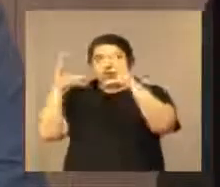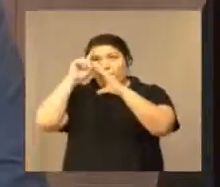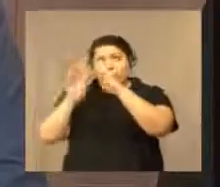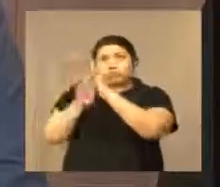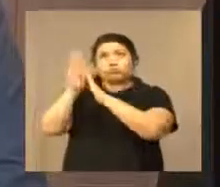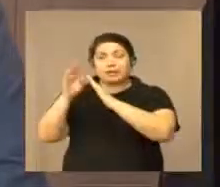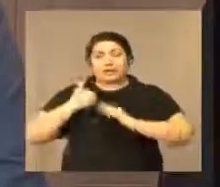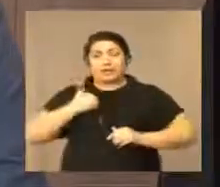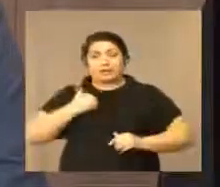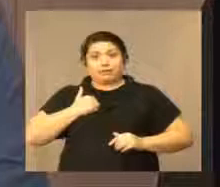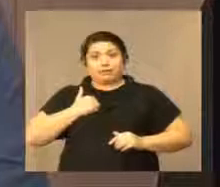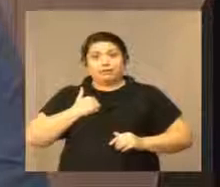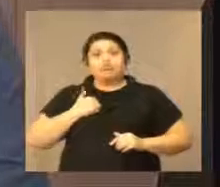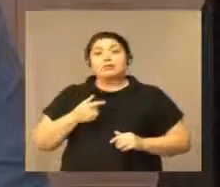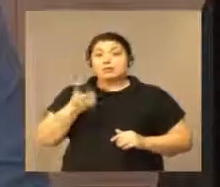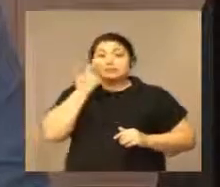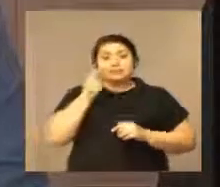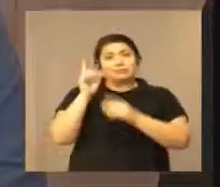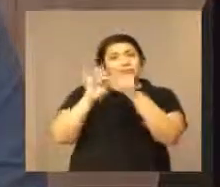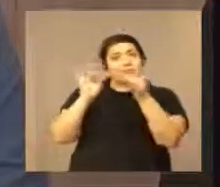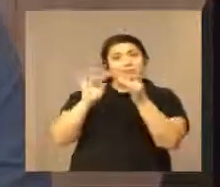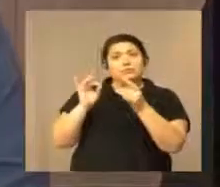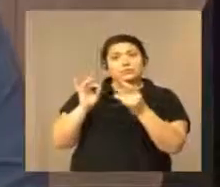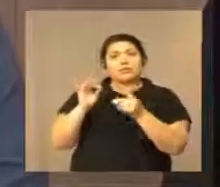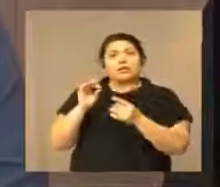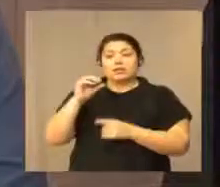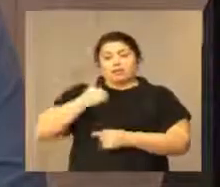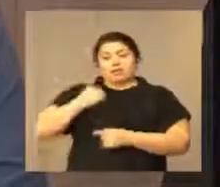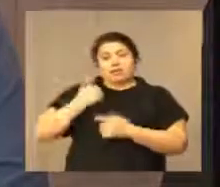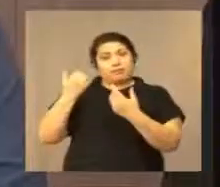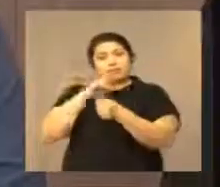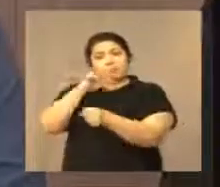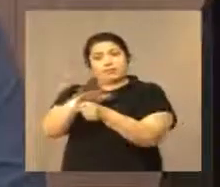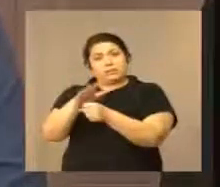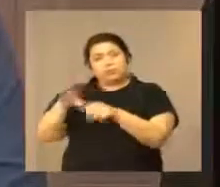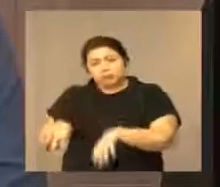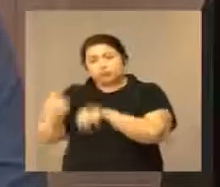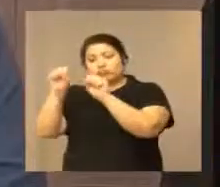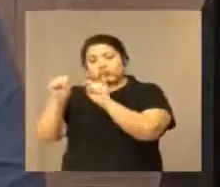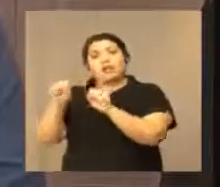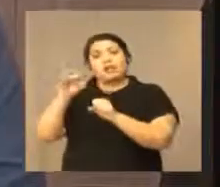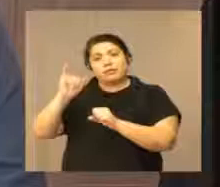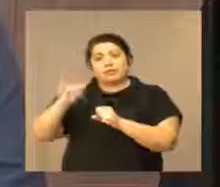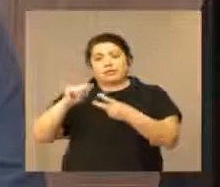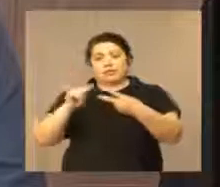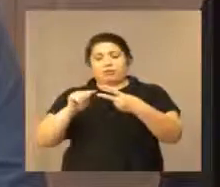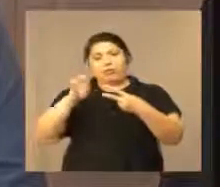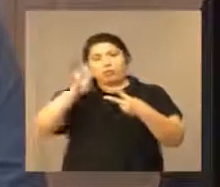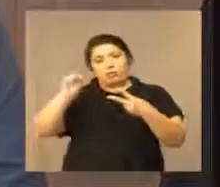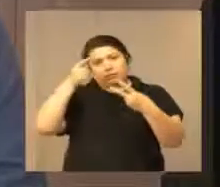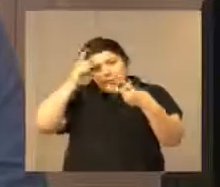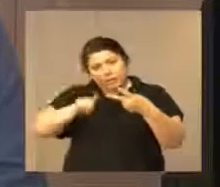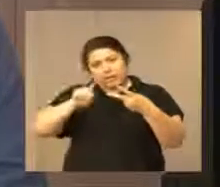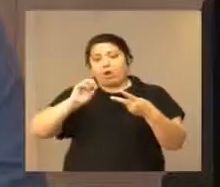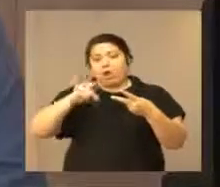mentioned earlier, with Canada now making a commitment to the adoption of the optional protocol, this